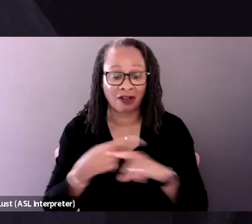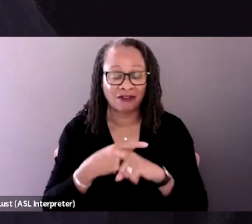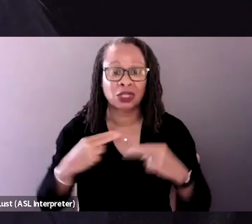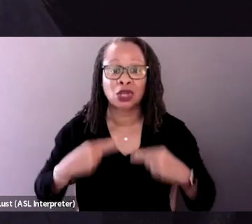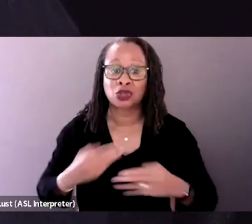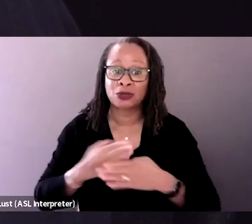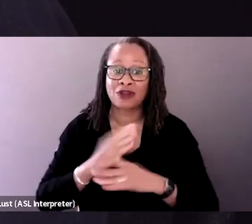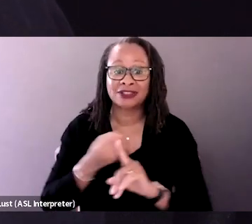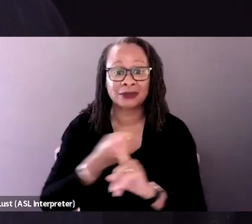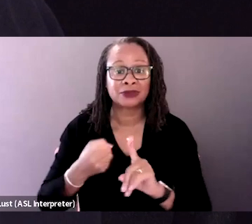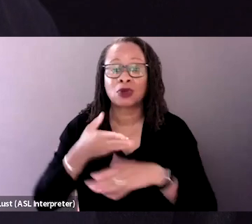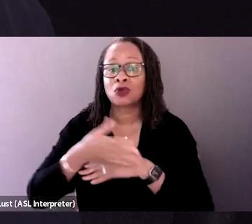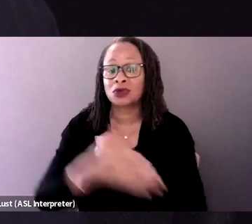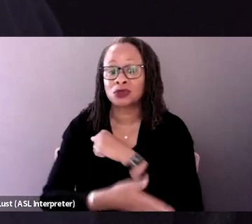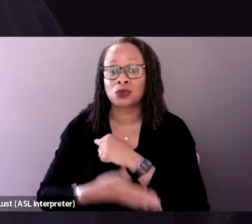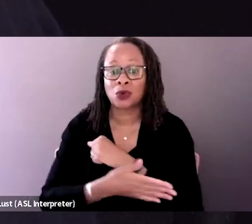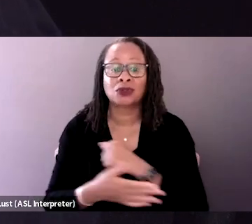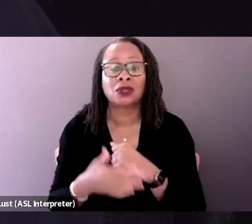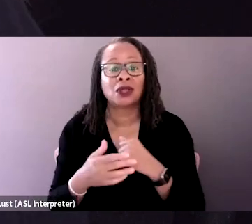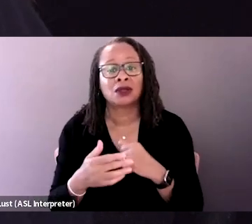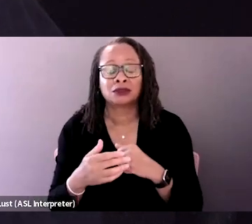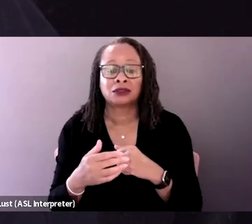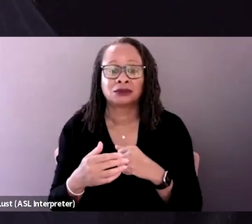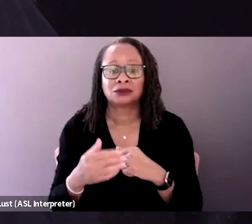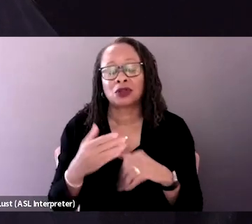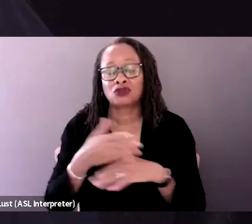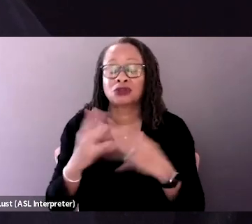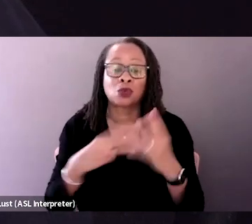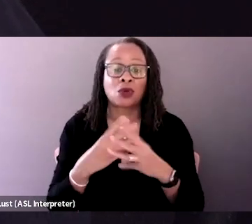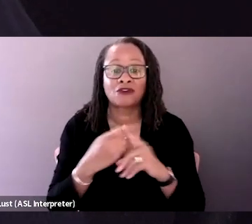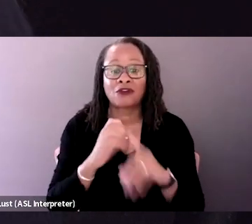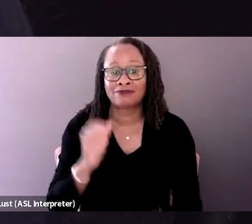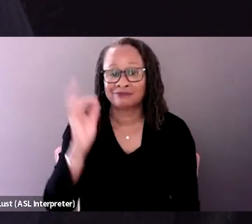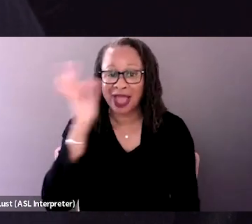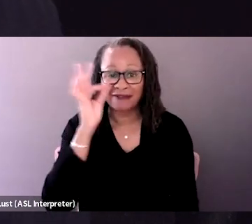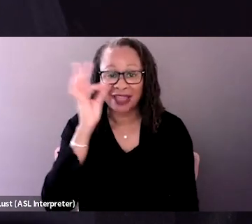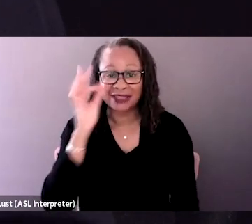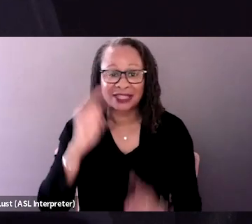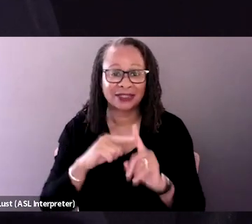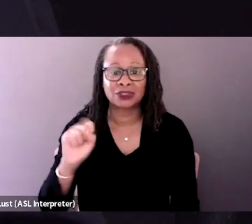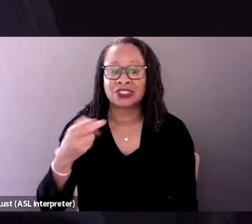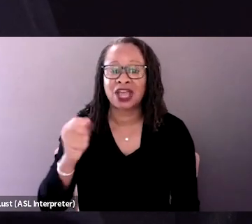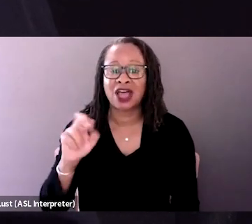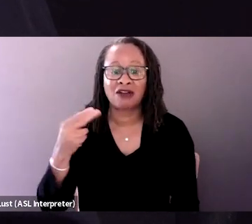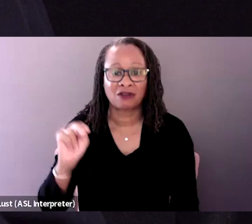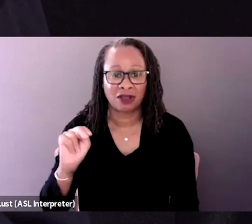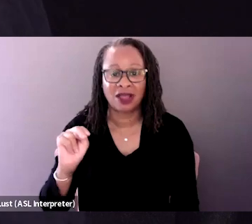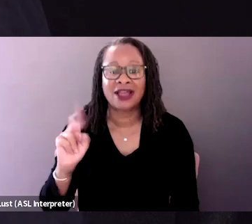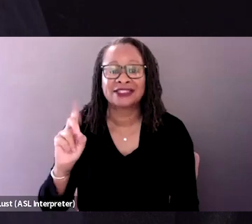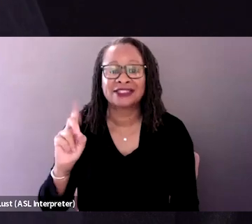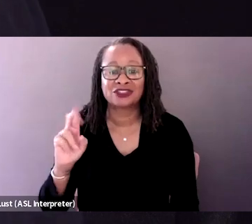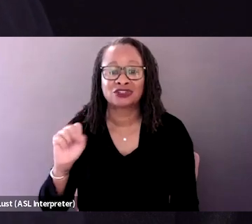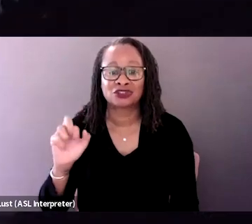rights abuses all over the world, from Afghanistan to the Saharan Desert. But I had never done anything on my